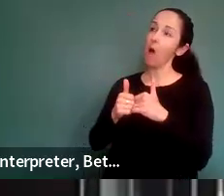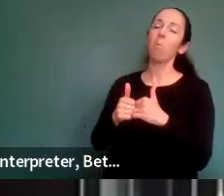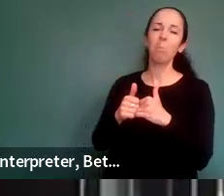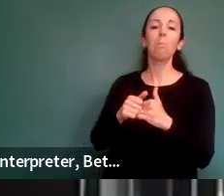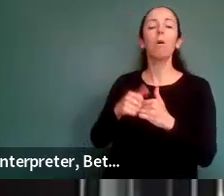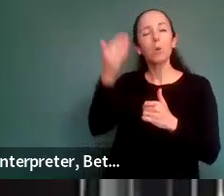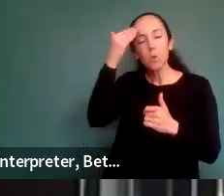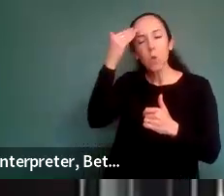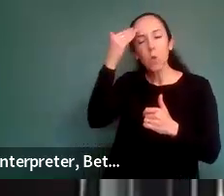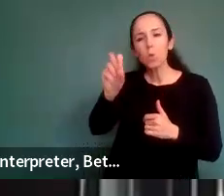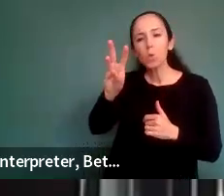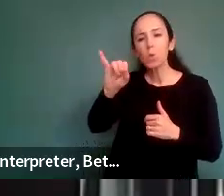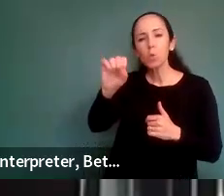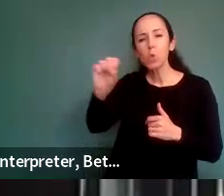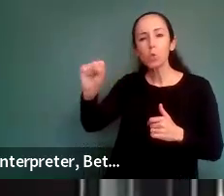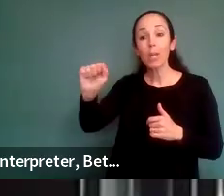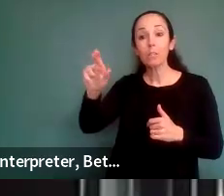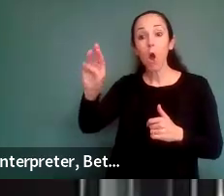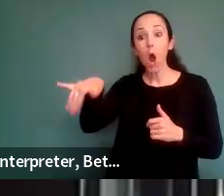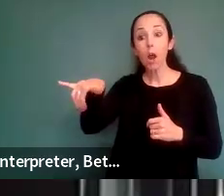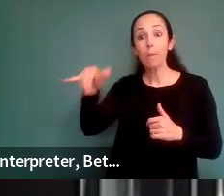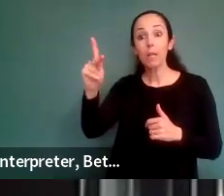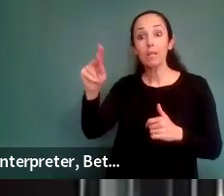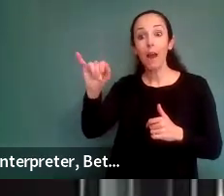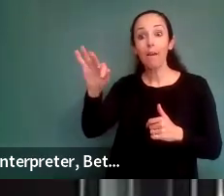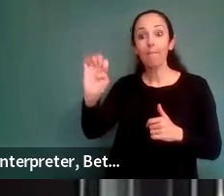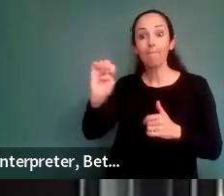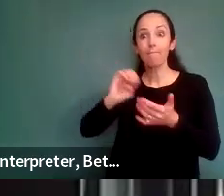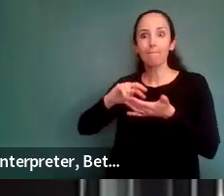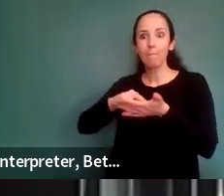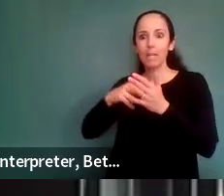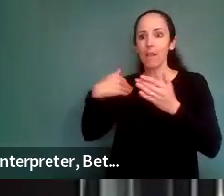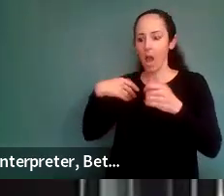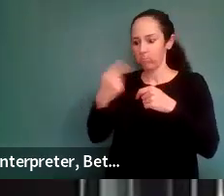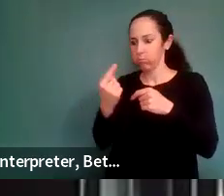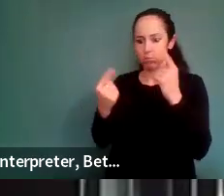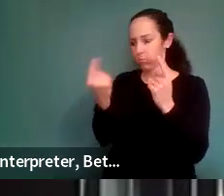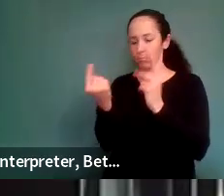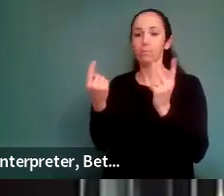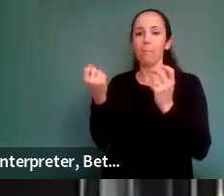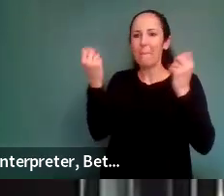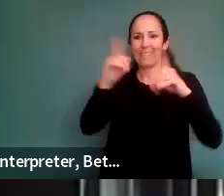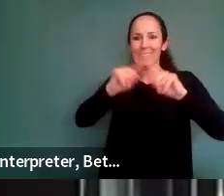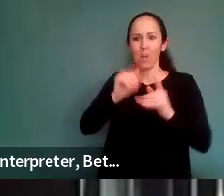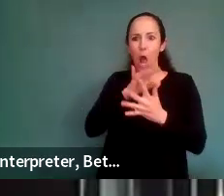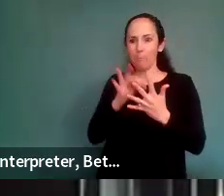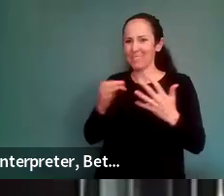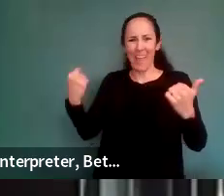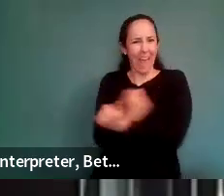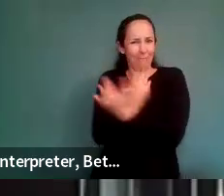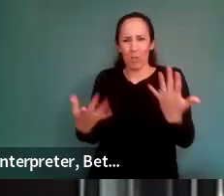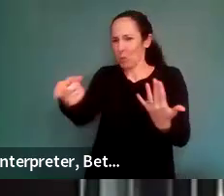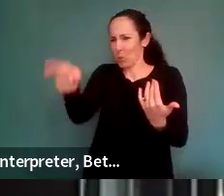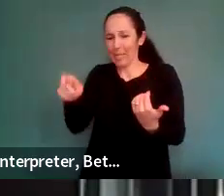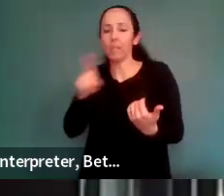knife of visual interpretation apps. It's both available on iOS and Android. I am using the